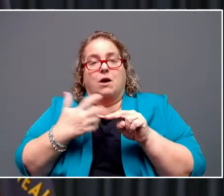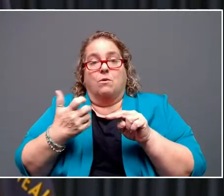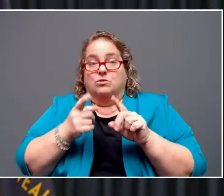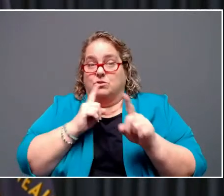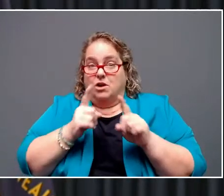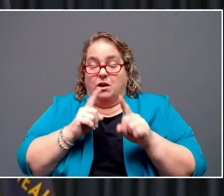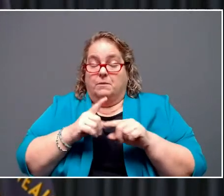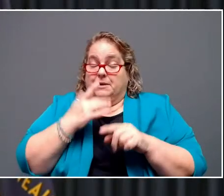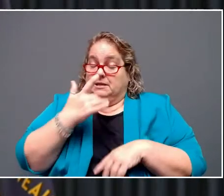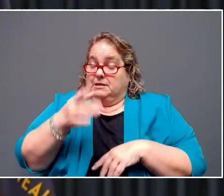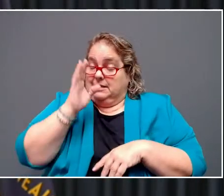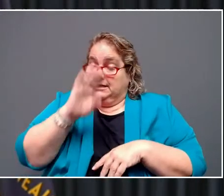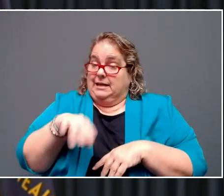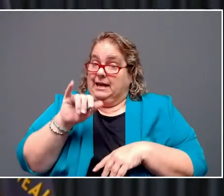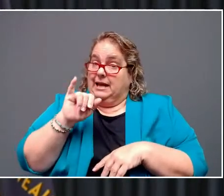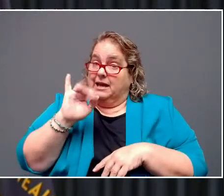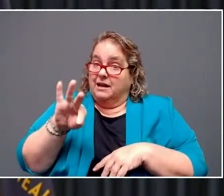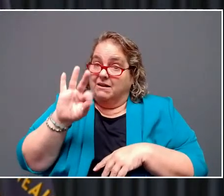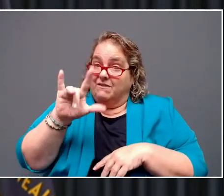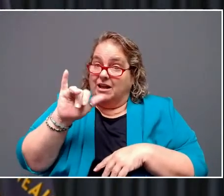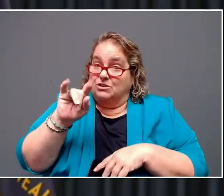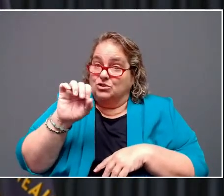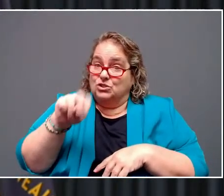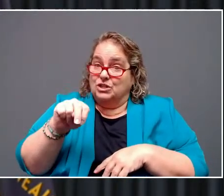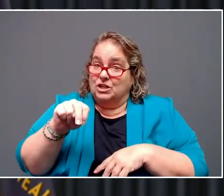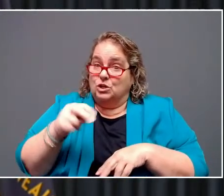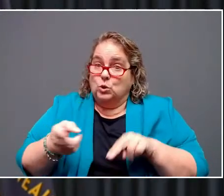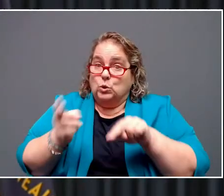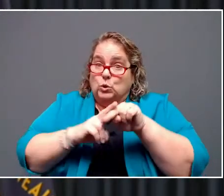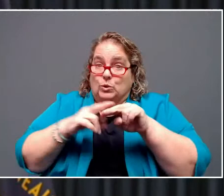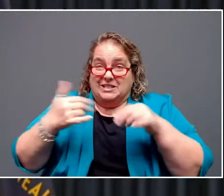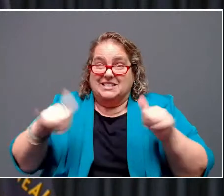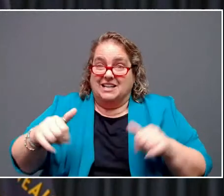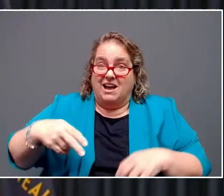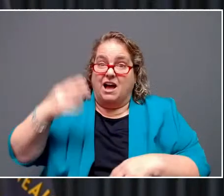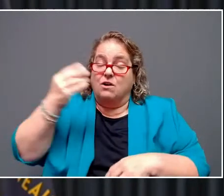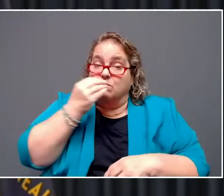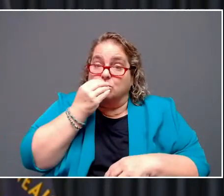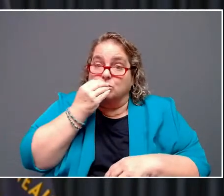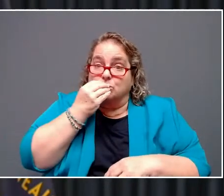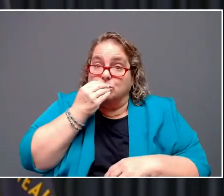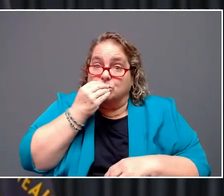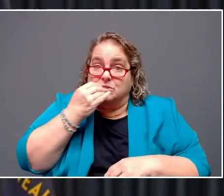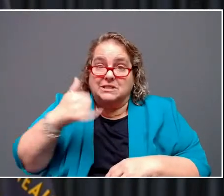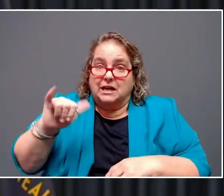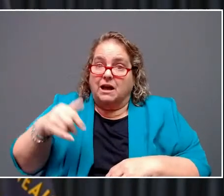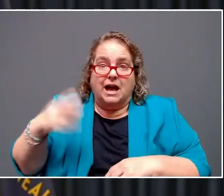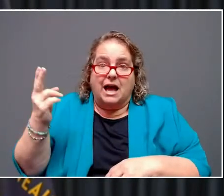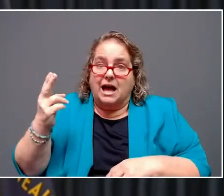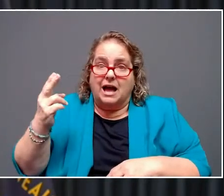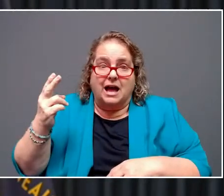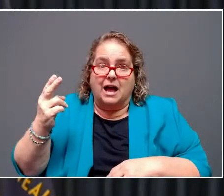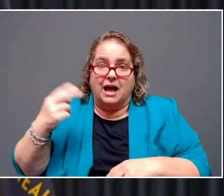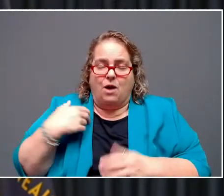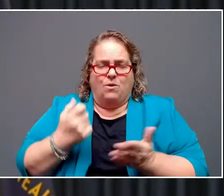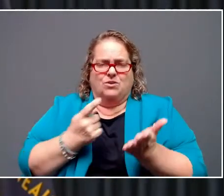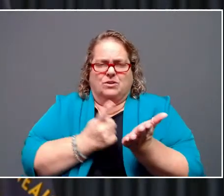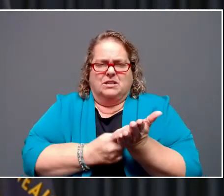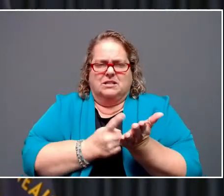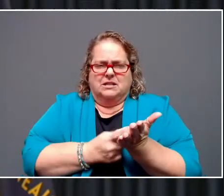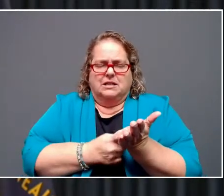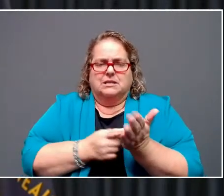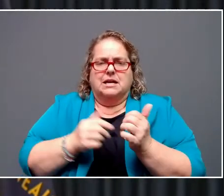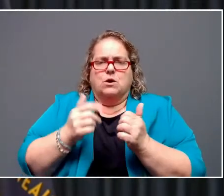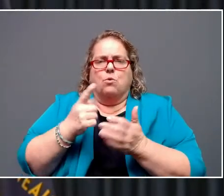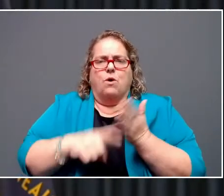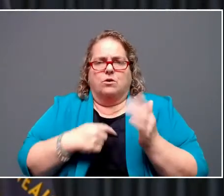us, especially on food prices and others, about some steps that we've taken to make sure there are more dollars in people's pockets